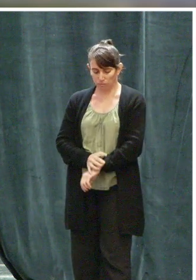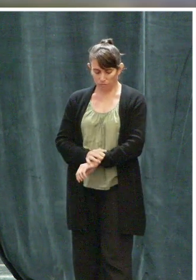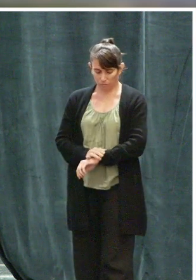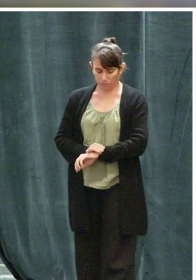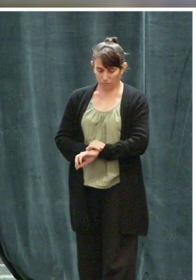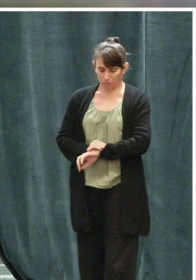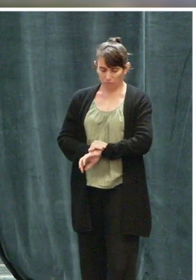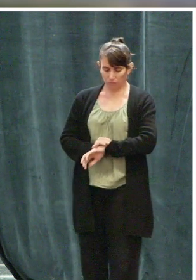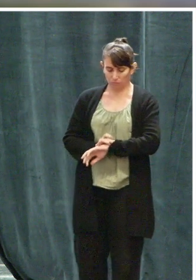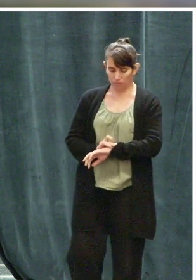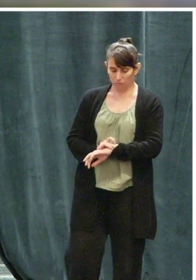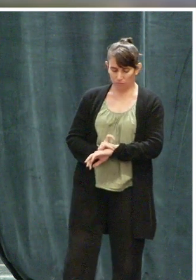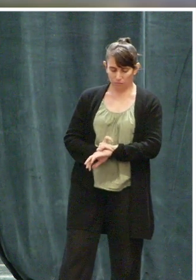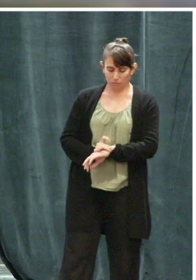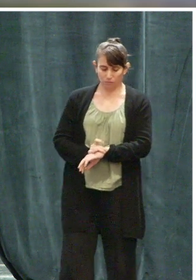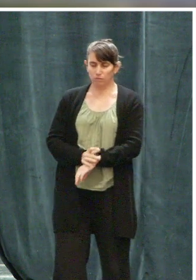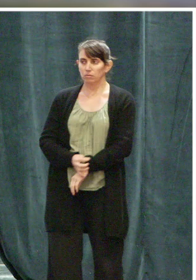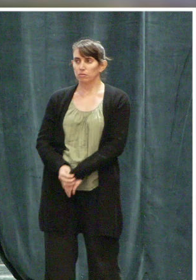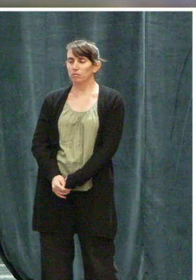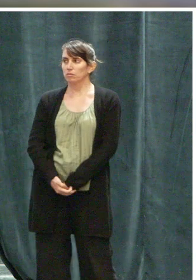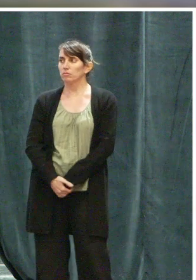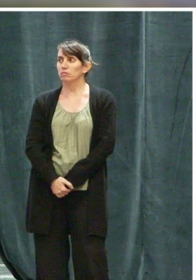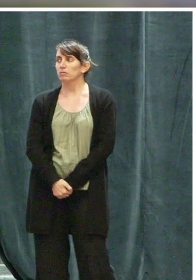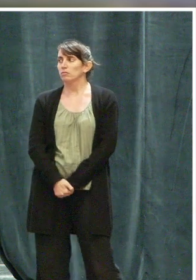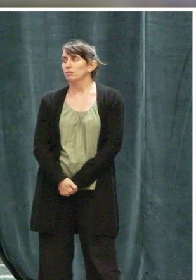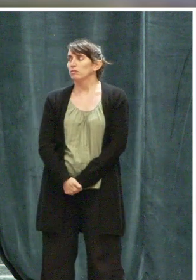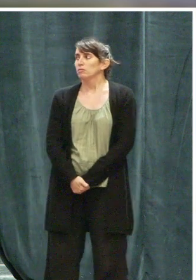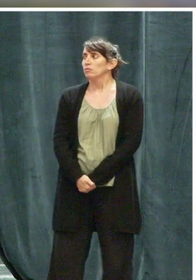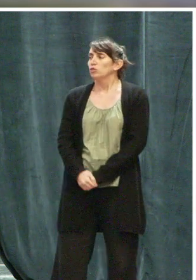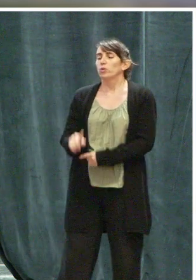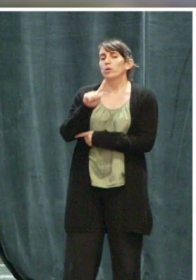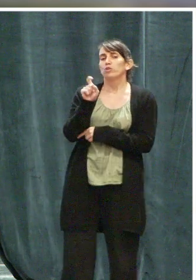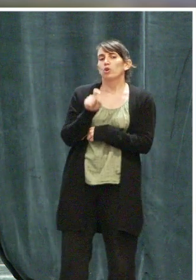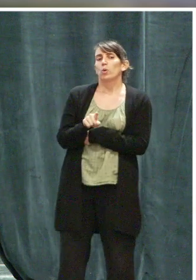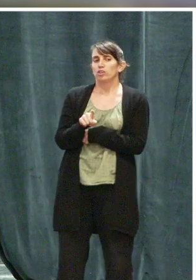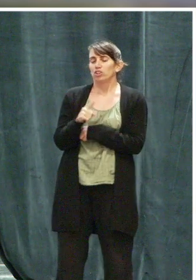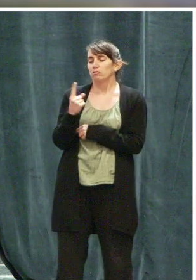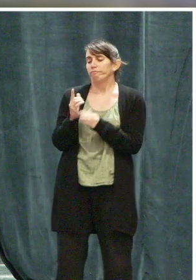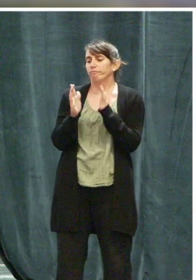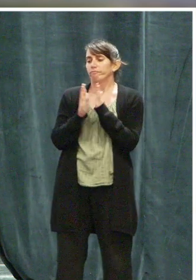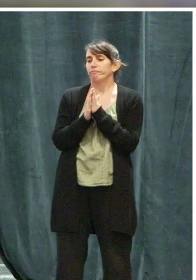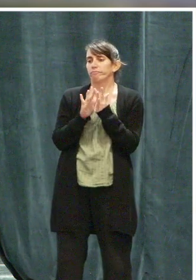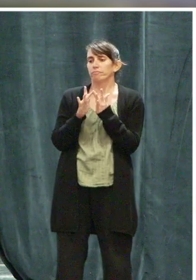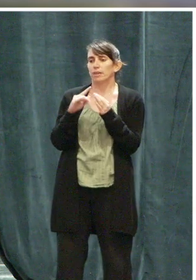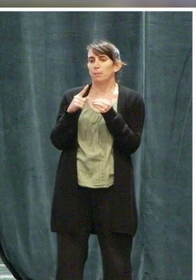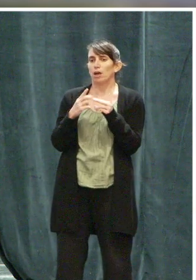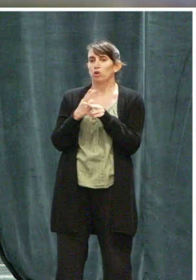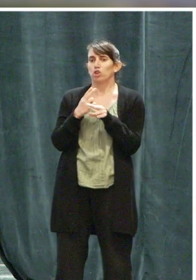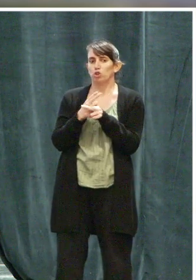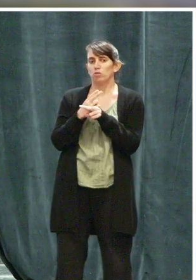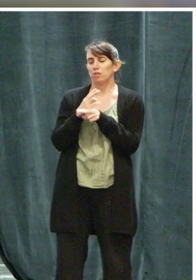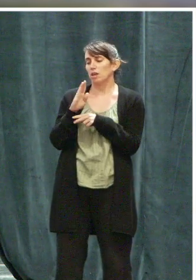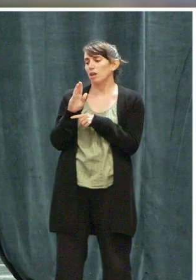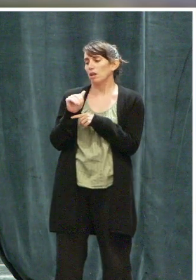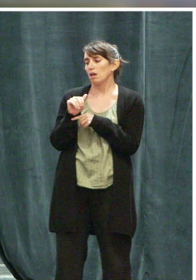So I've got a question that was asked in this room and also online, both about using barges.